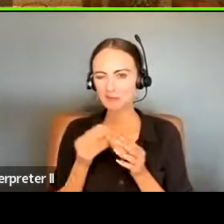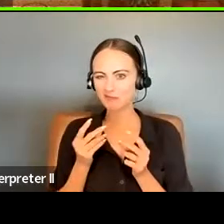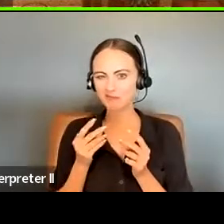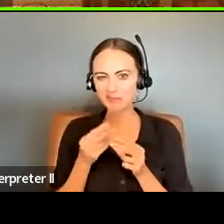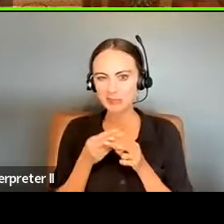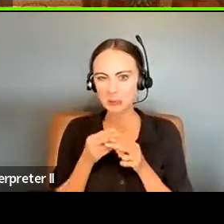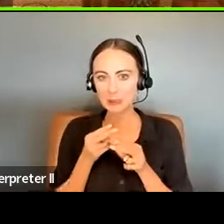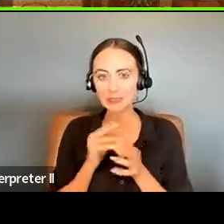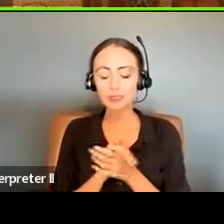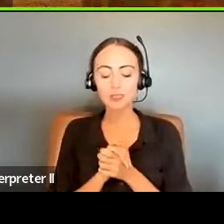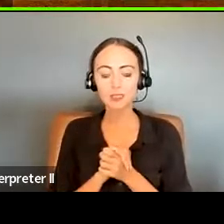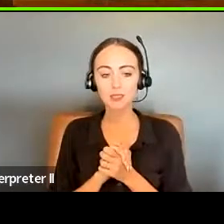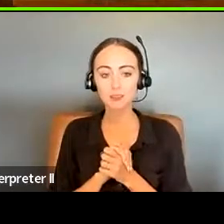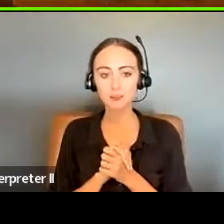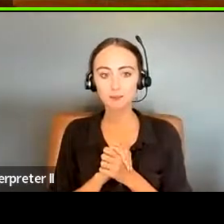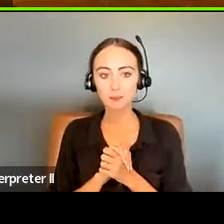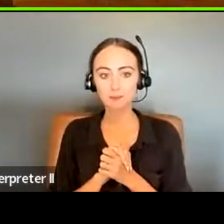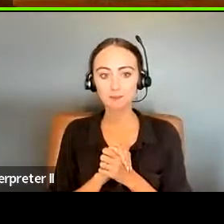it.